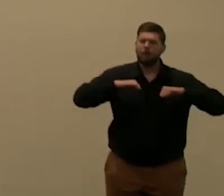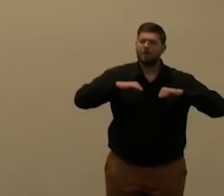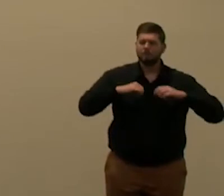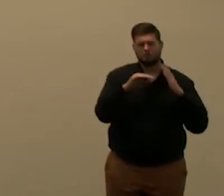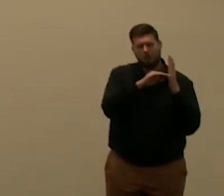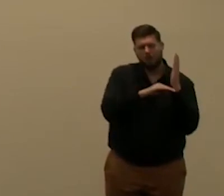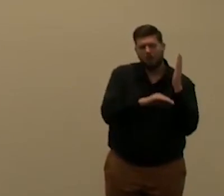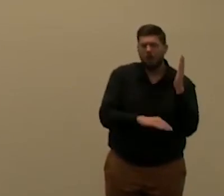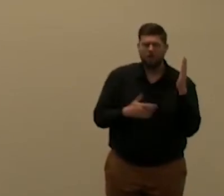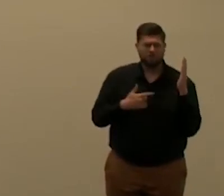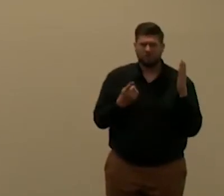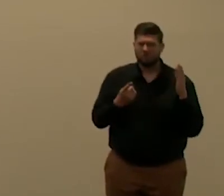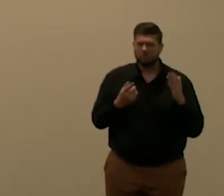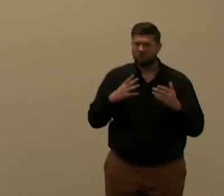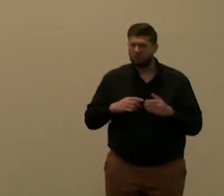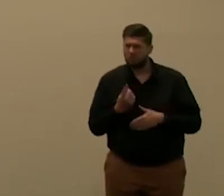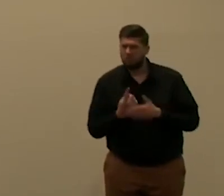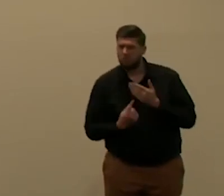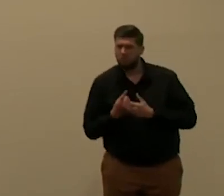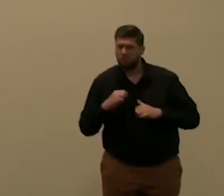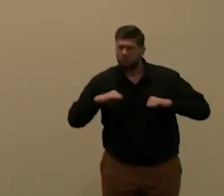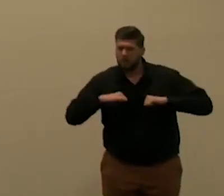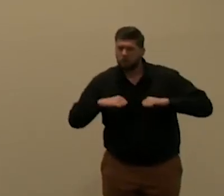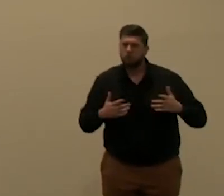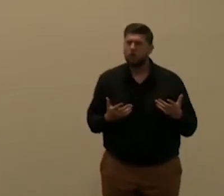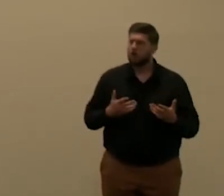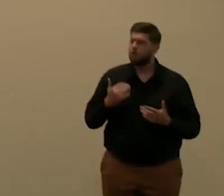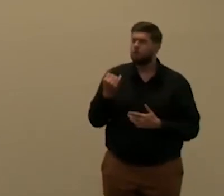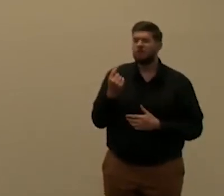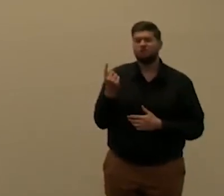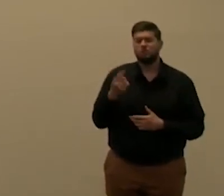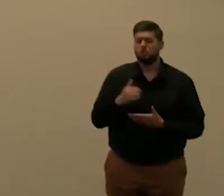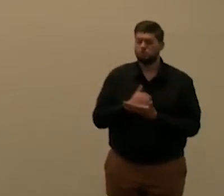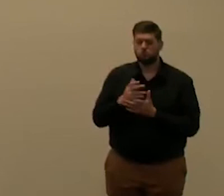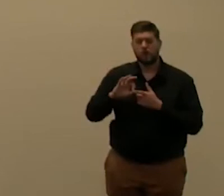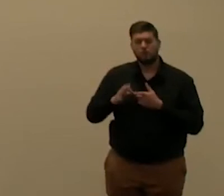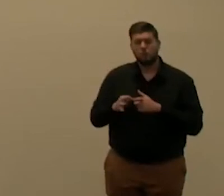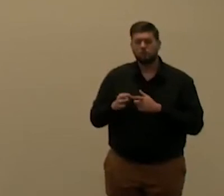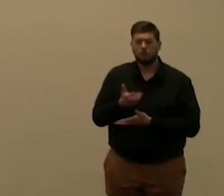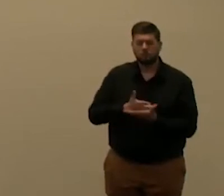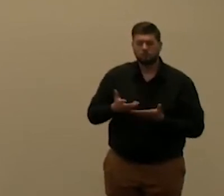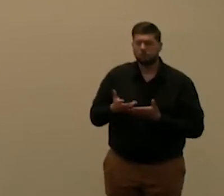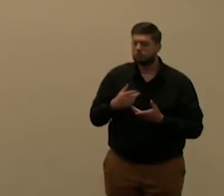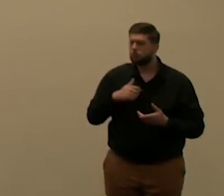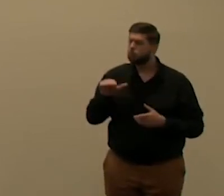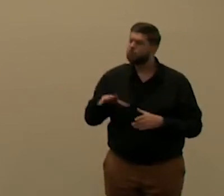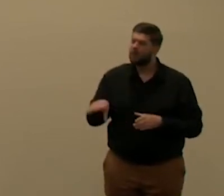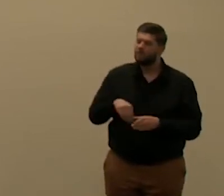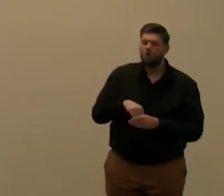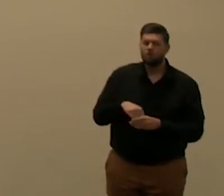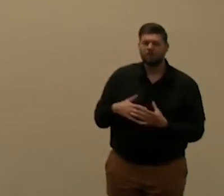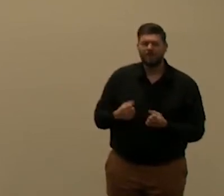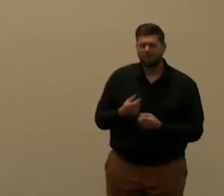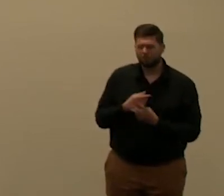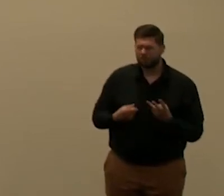necessary. Maybe if you're a, I don't know, SharePoint consultant and there are 3 other SharePoint consultants in the meeting as well,